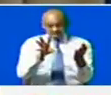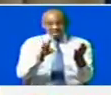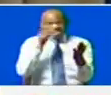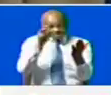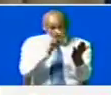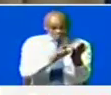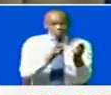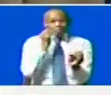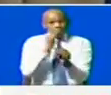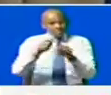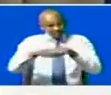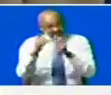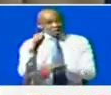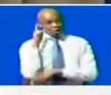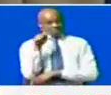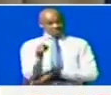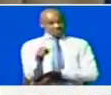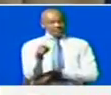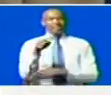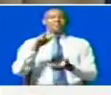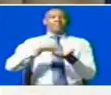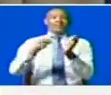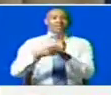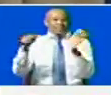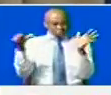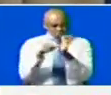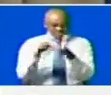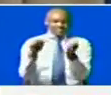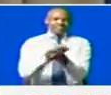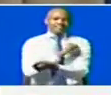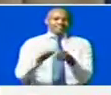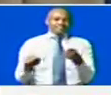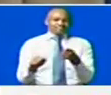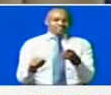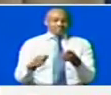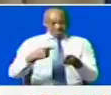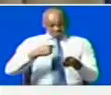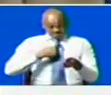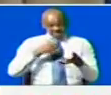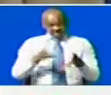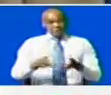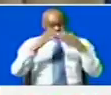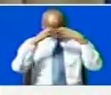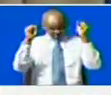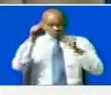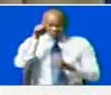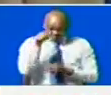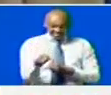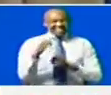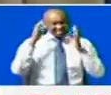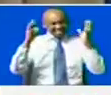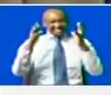them is to step into anarchy. And as president of this great